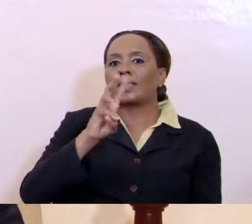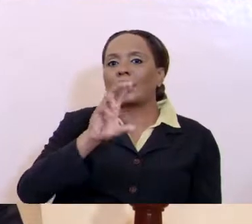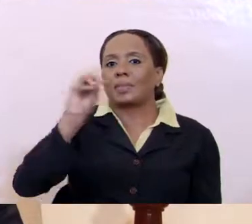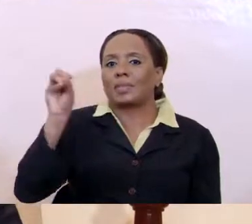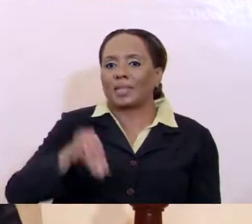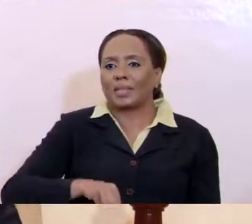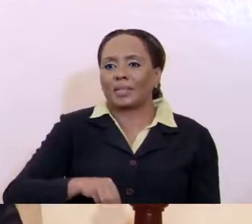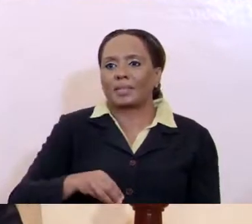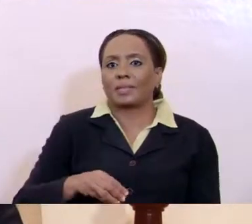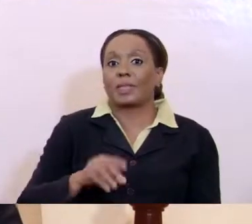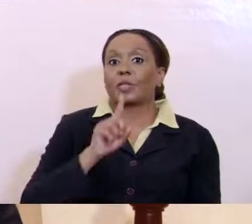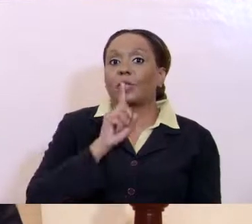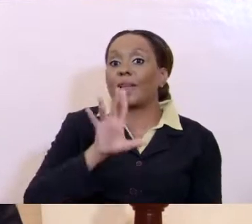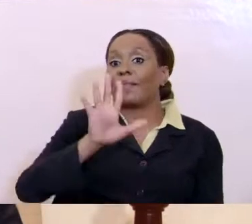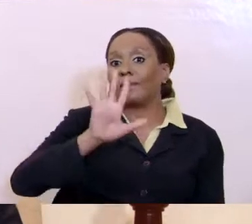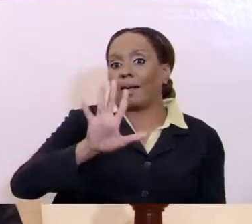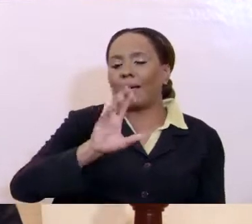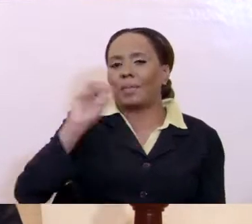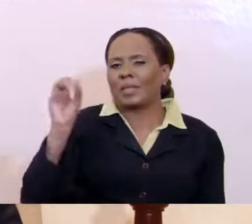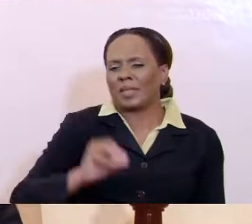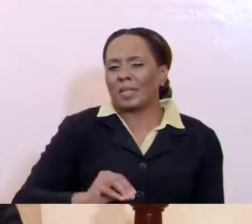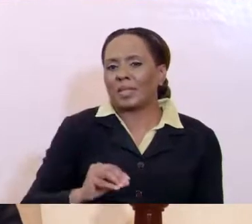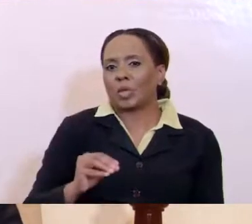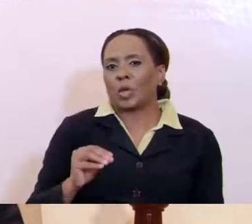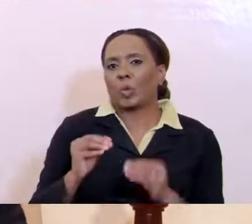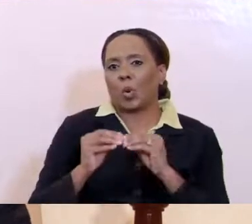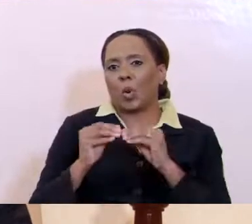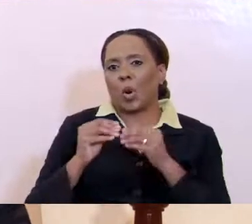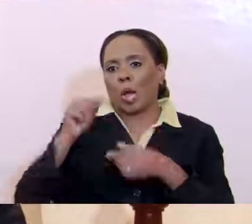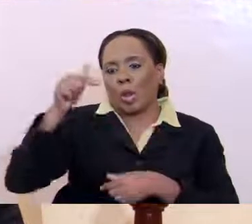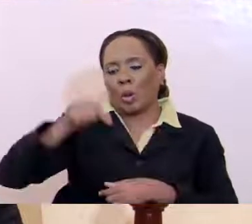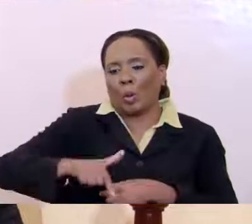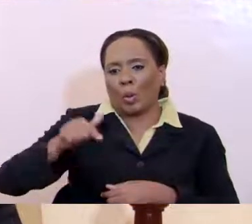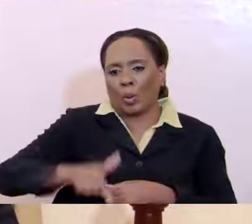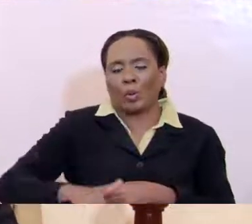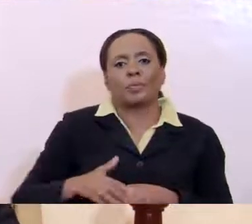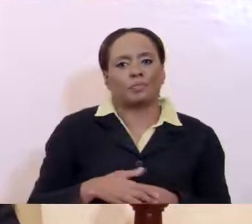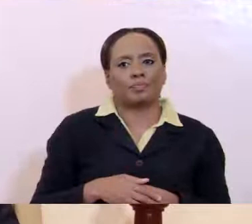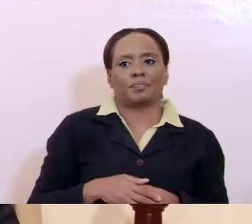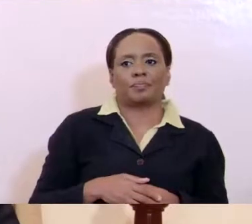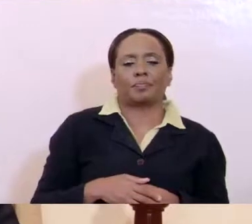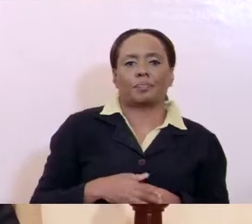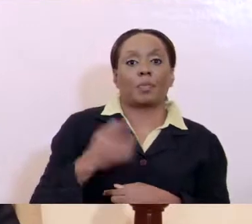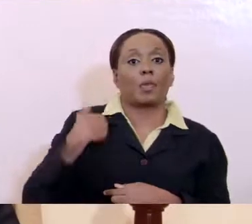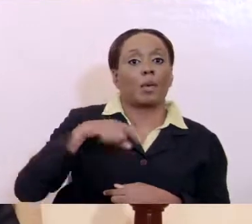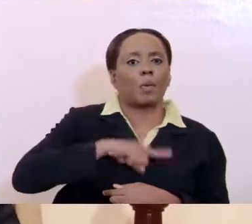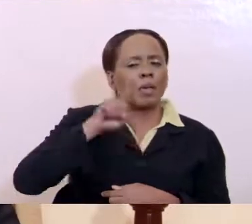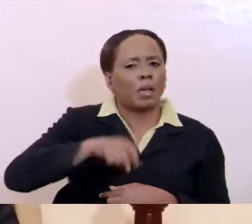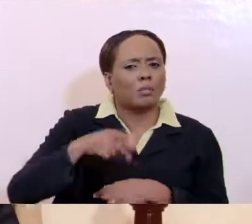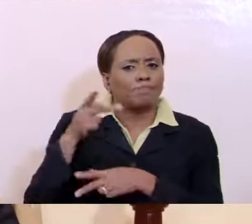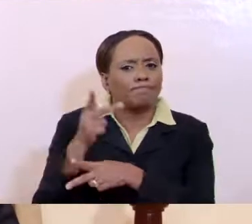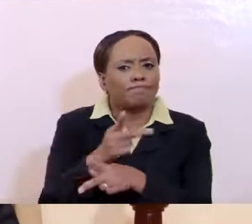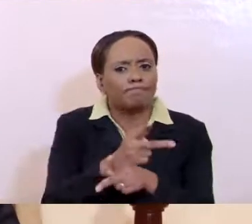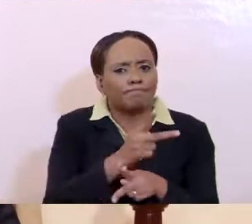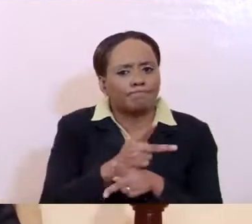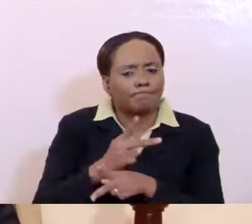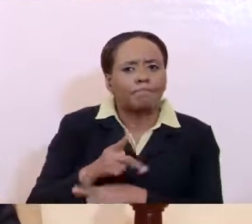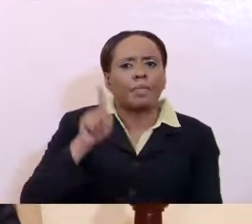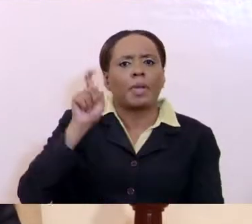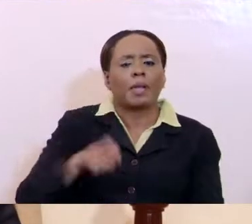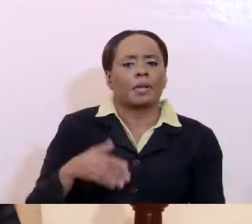One of the things that I've stated previously, even the AG mentioned it, is that we have to be cautious and we have to be